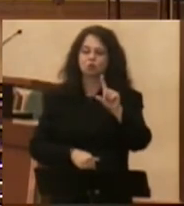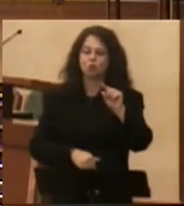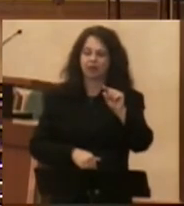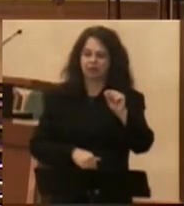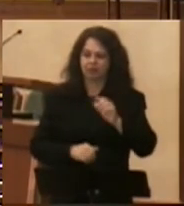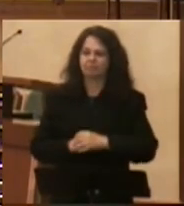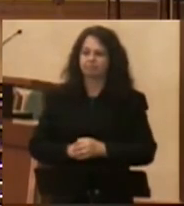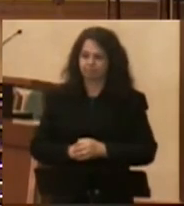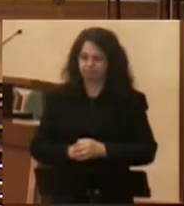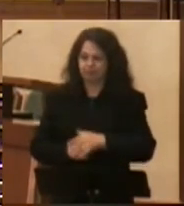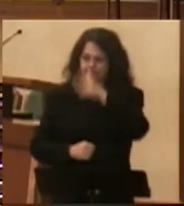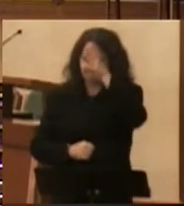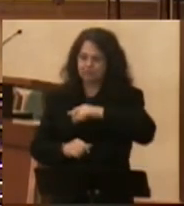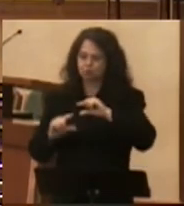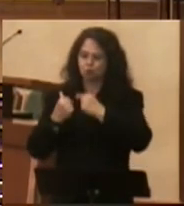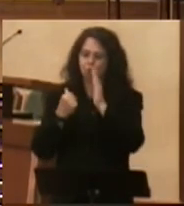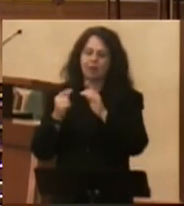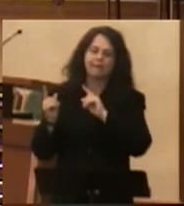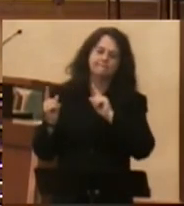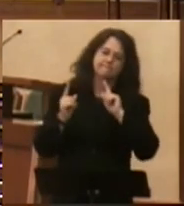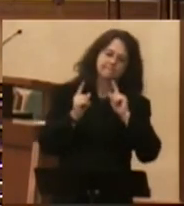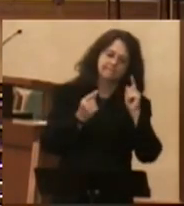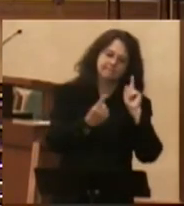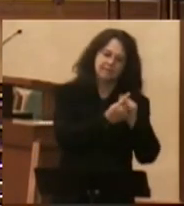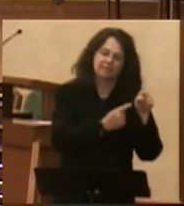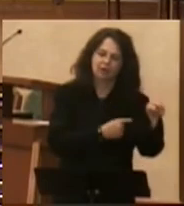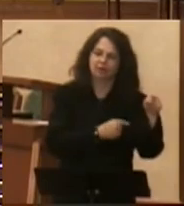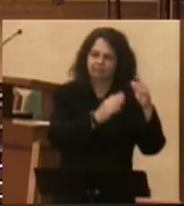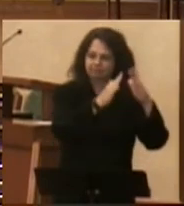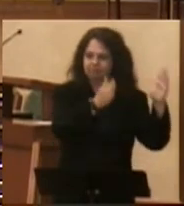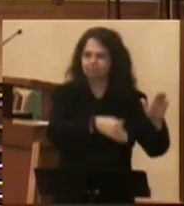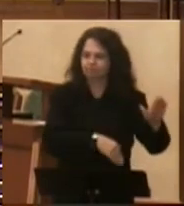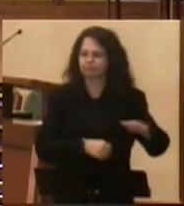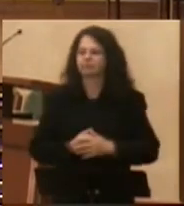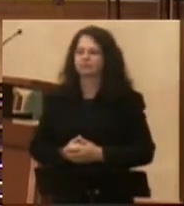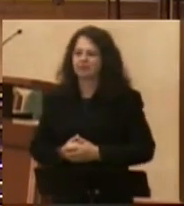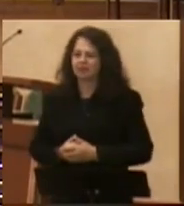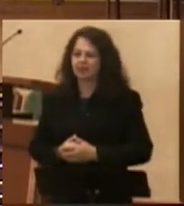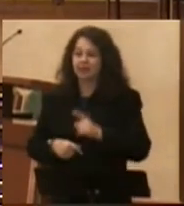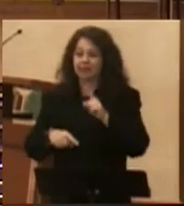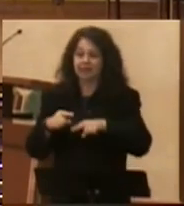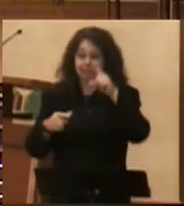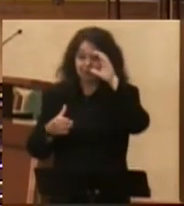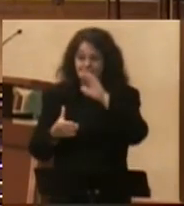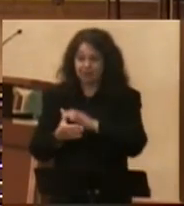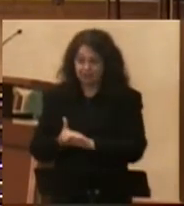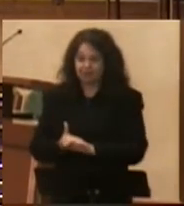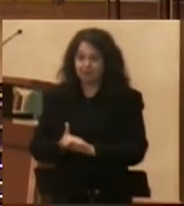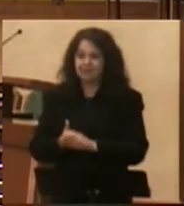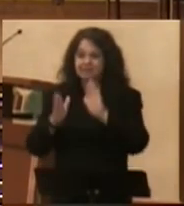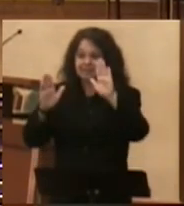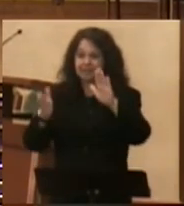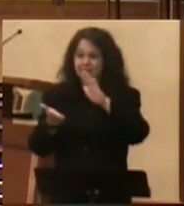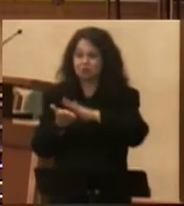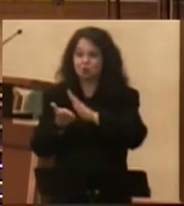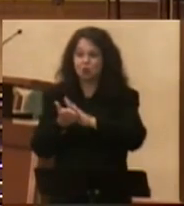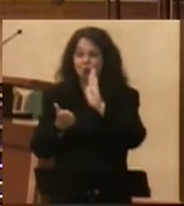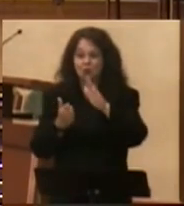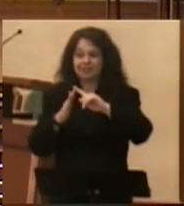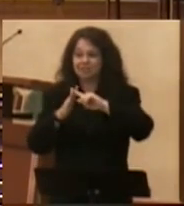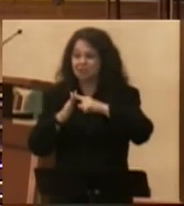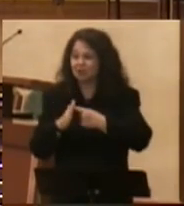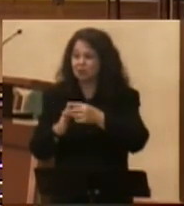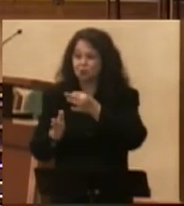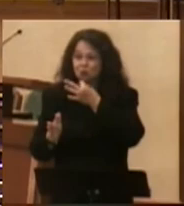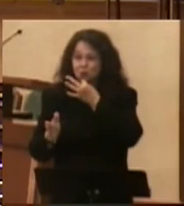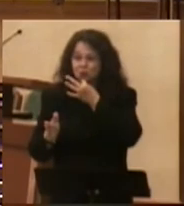It's hard to believe, but Sunday school and confirmation are right around the corner. Our registrations are open for these still, and we